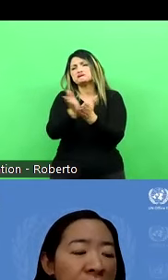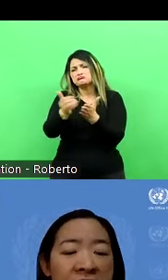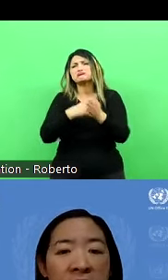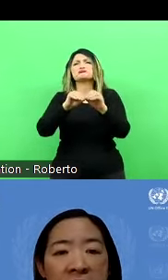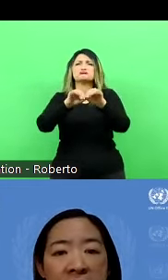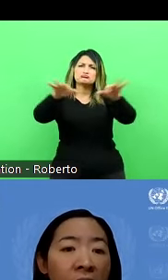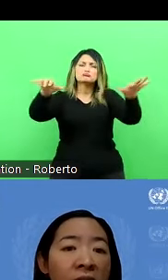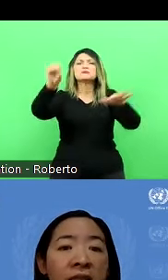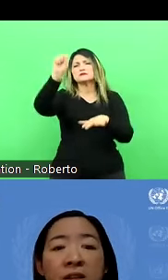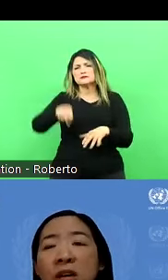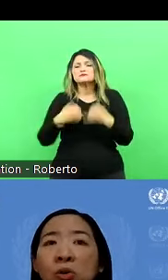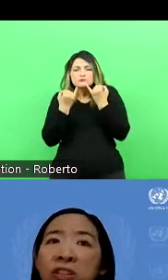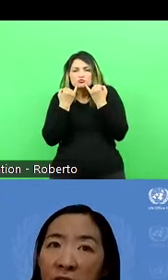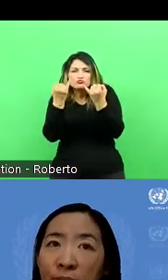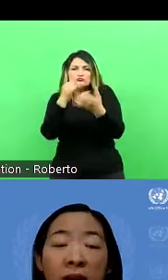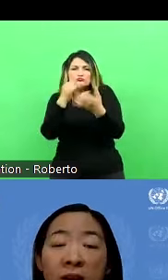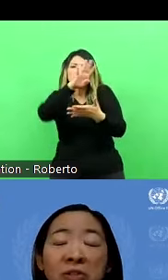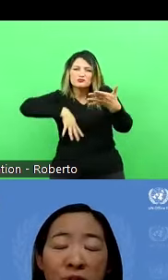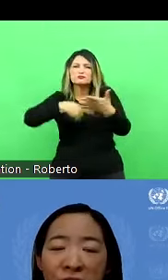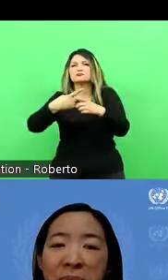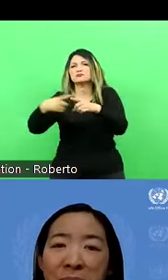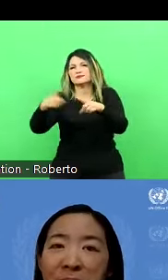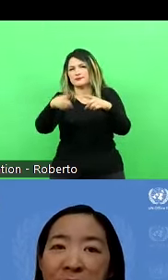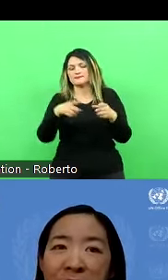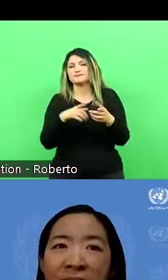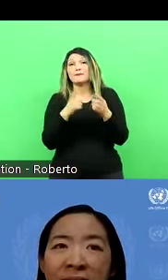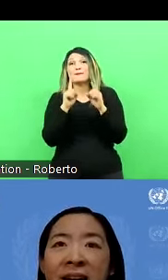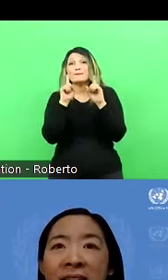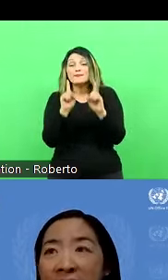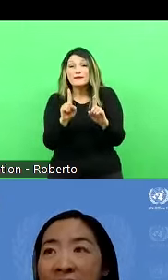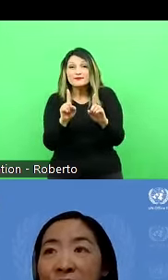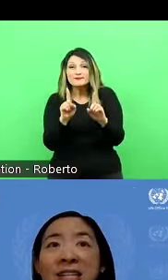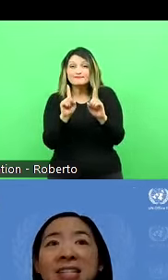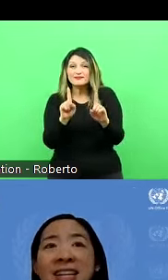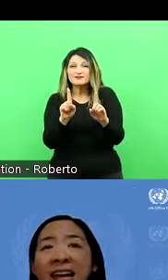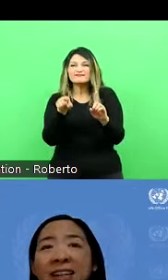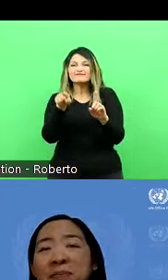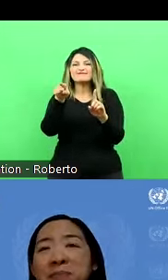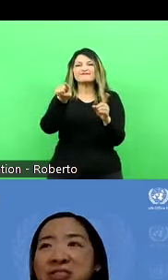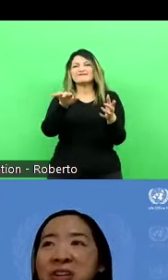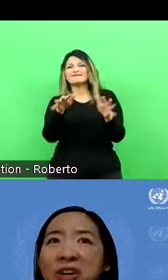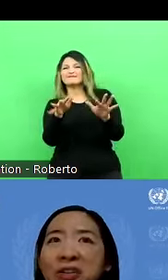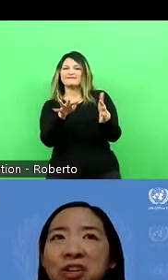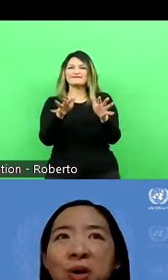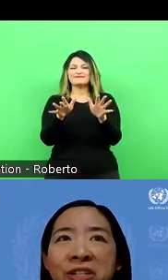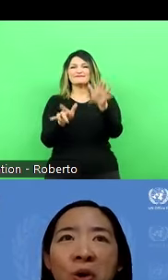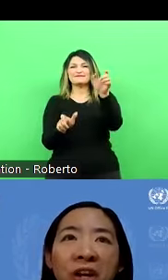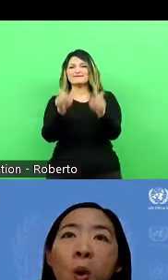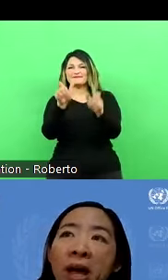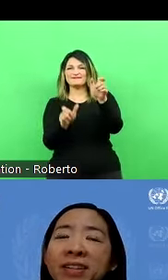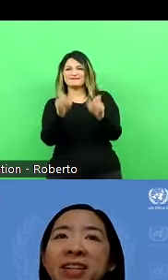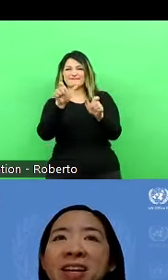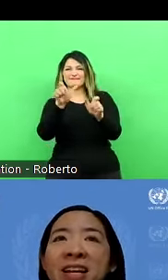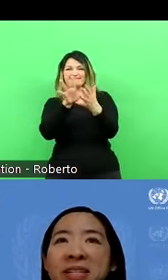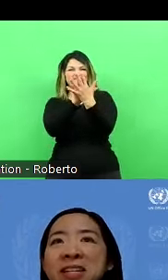with disabilities at all, then you can score 0. Sorry. Right. You can see again, majority of you are scoring